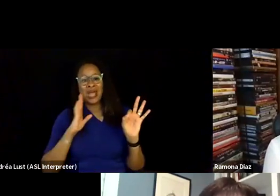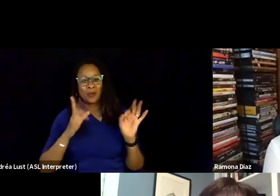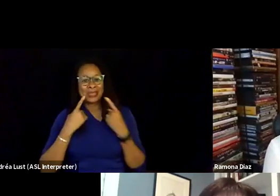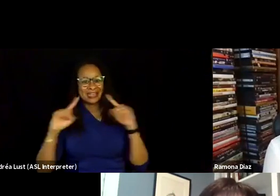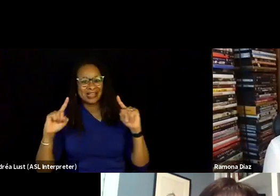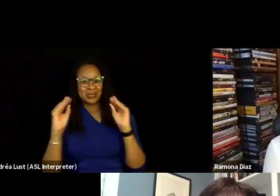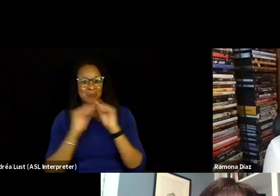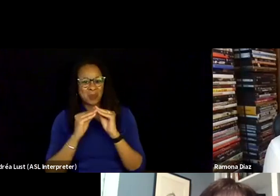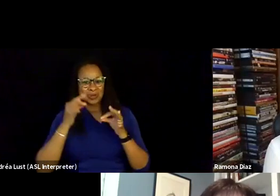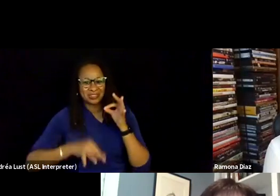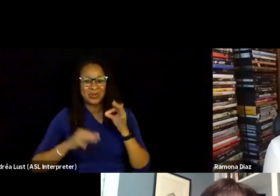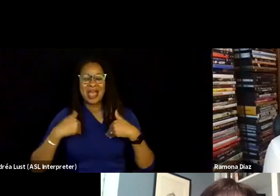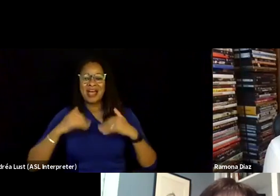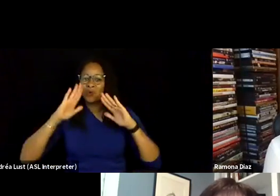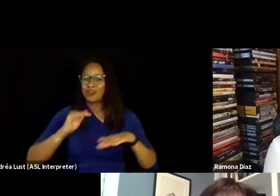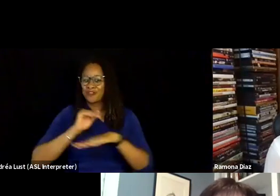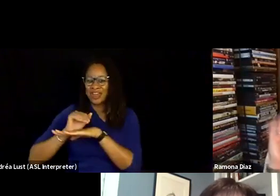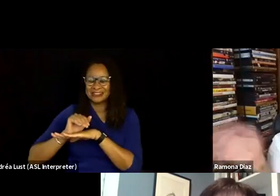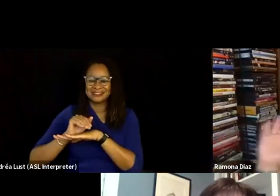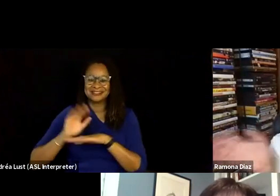more soon. Have a great evening.